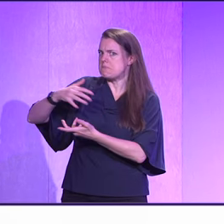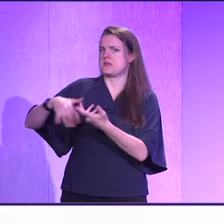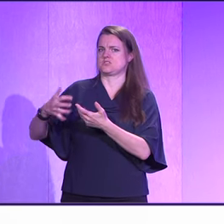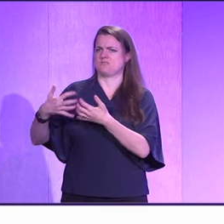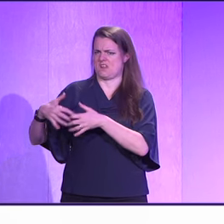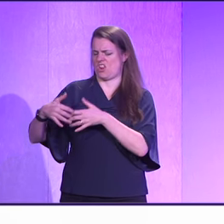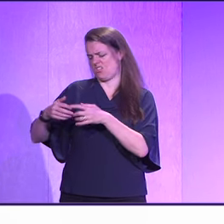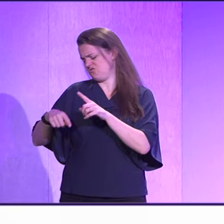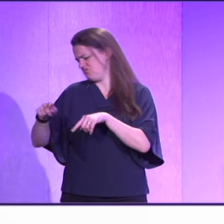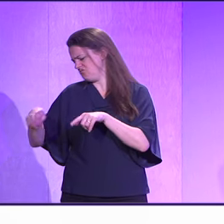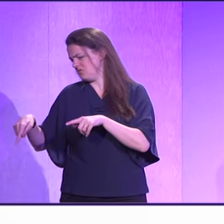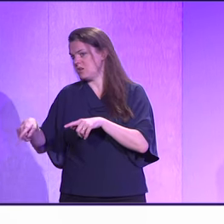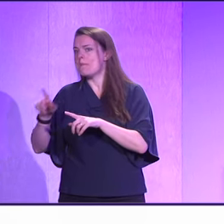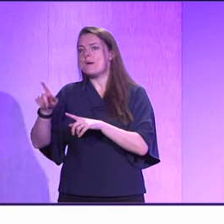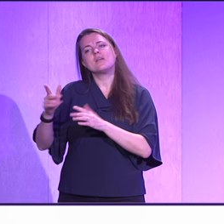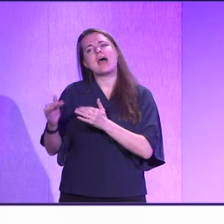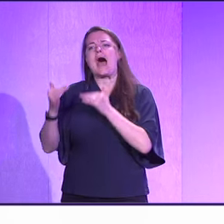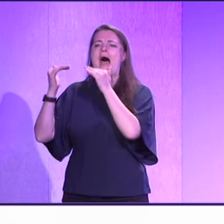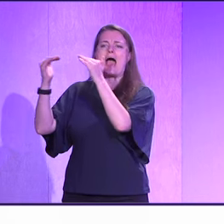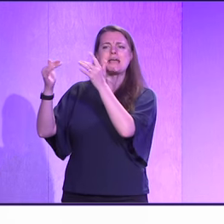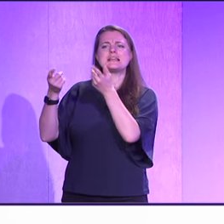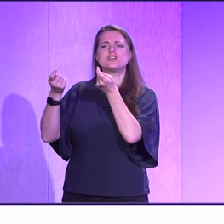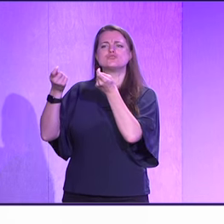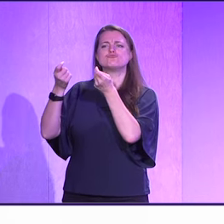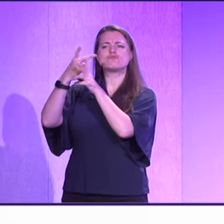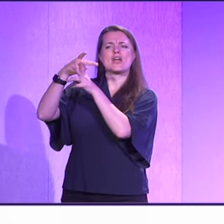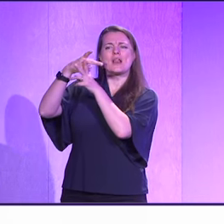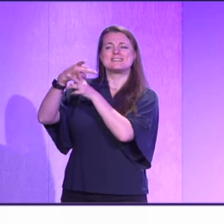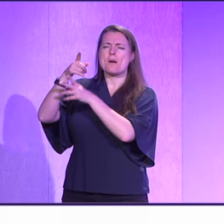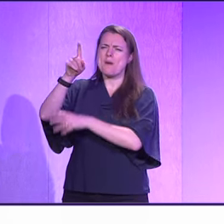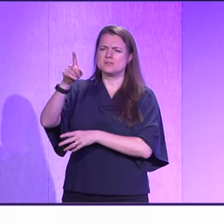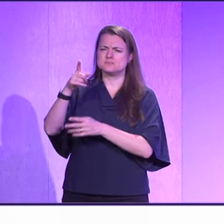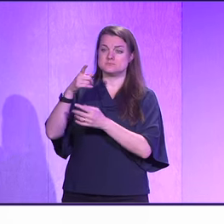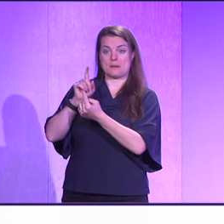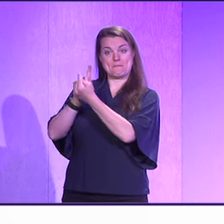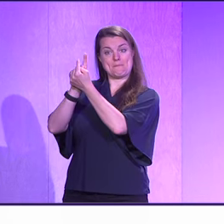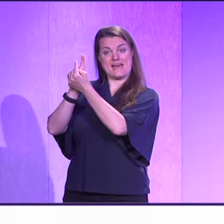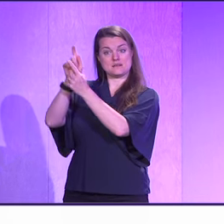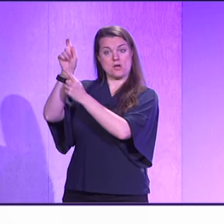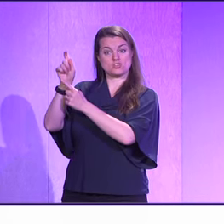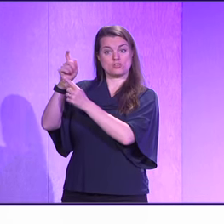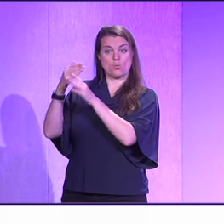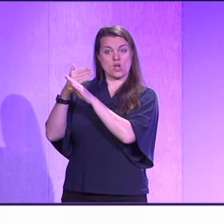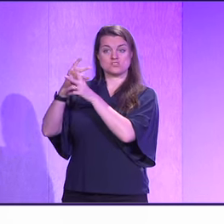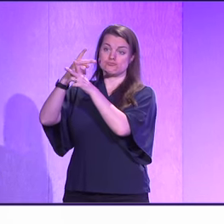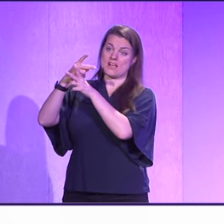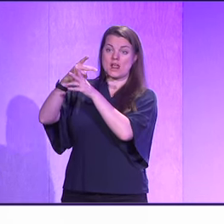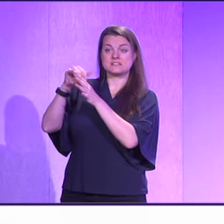there. They're highly regulated, but I've never met any of the regulation people, and I've been at this for